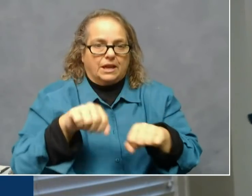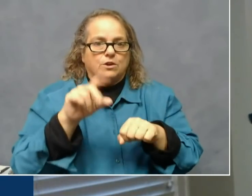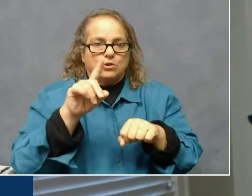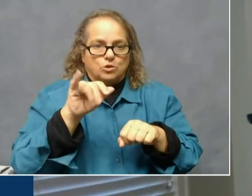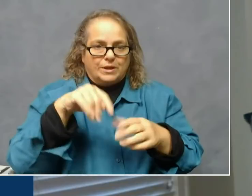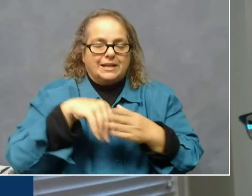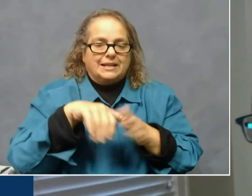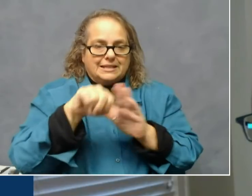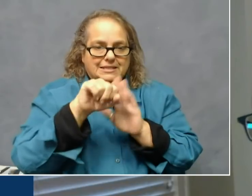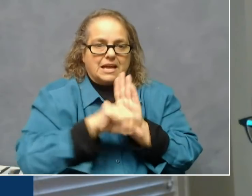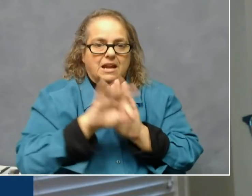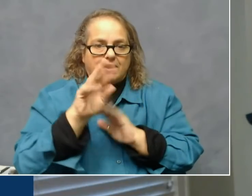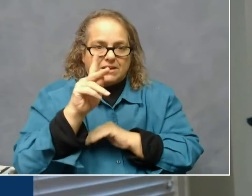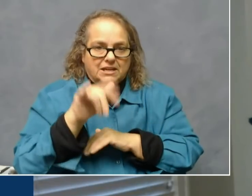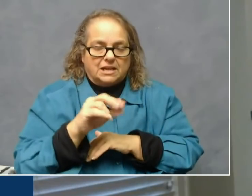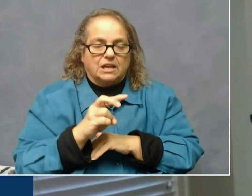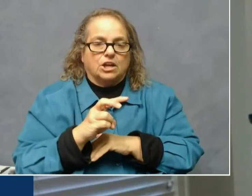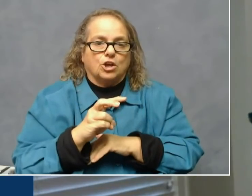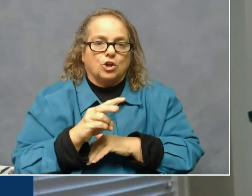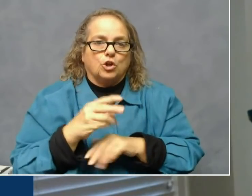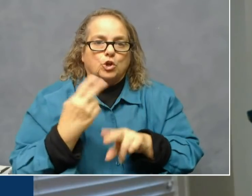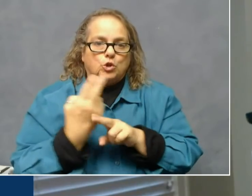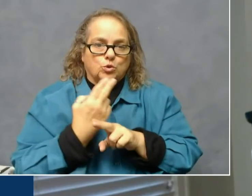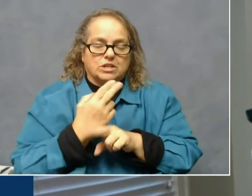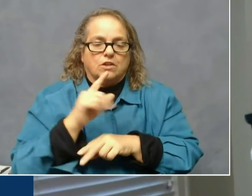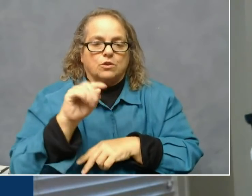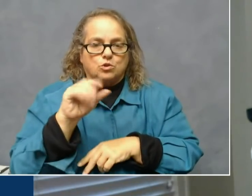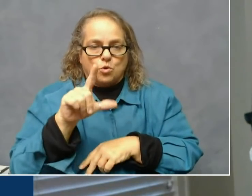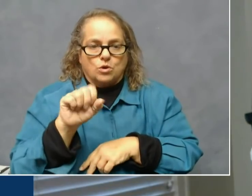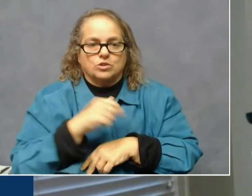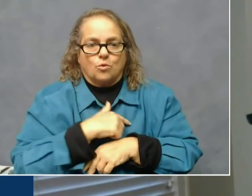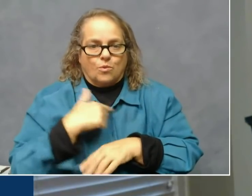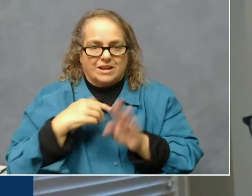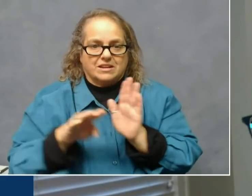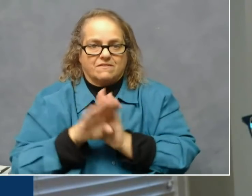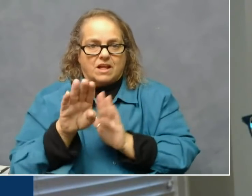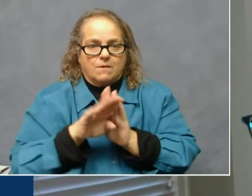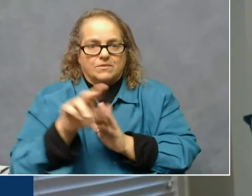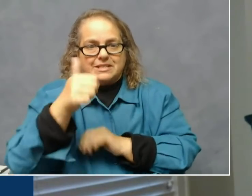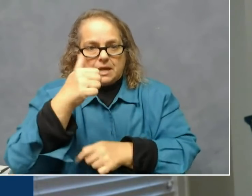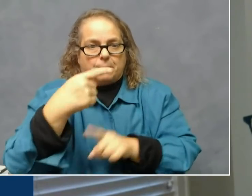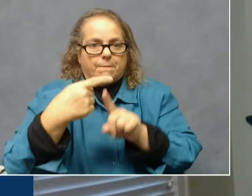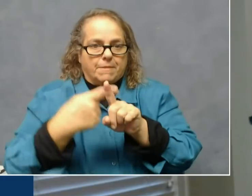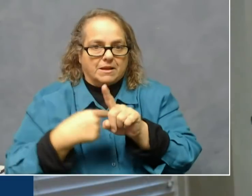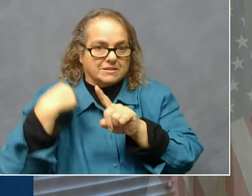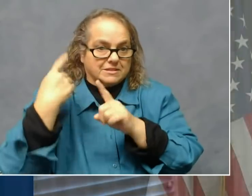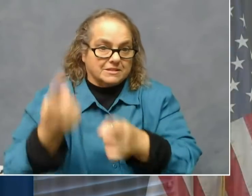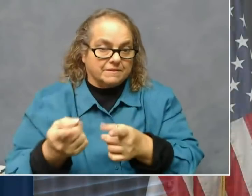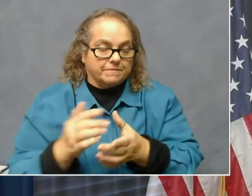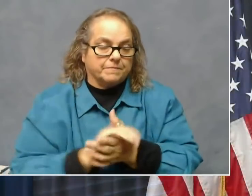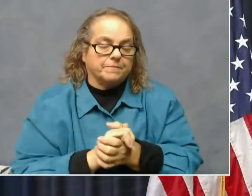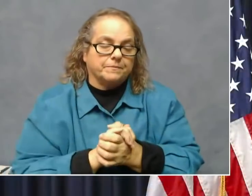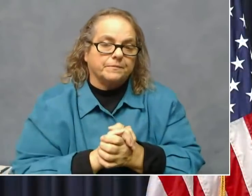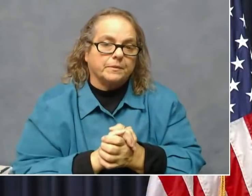using the tools we've developed over 10 months in this journey to get to a better place. Governor, back to you.